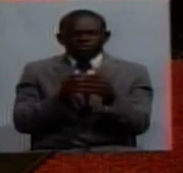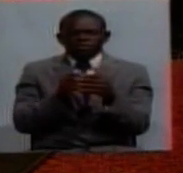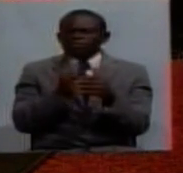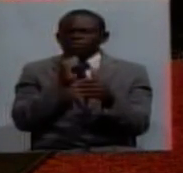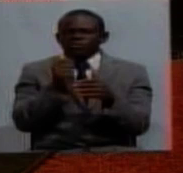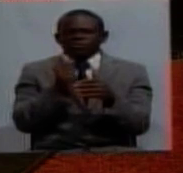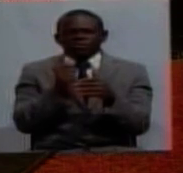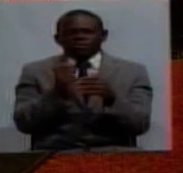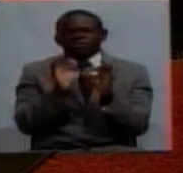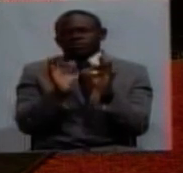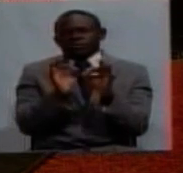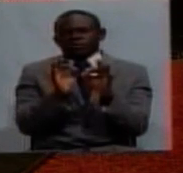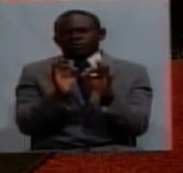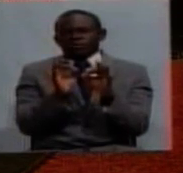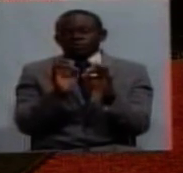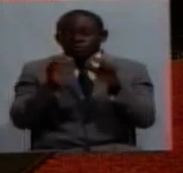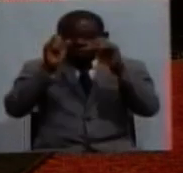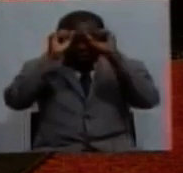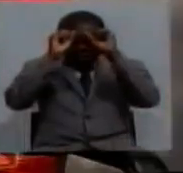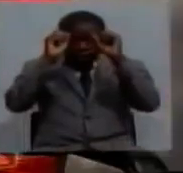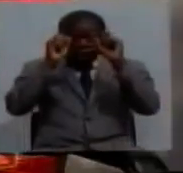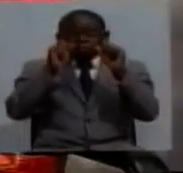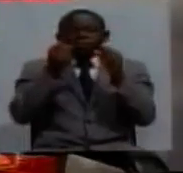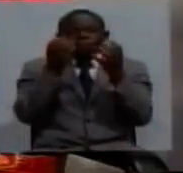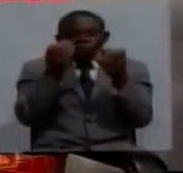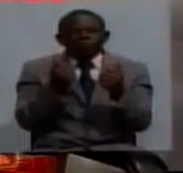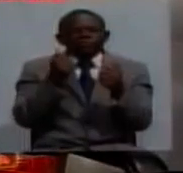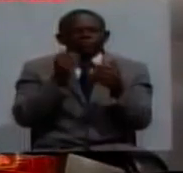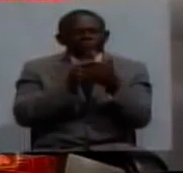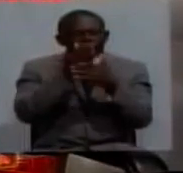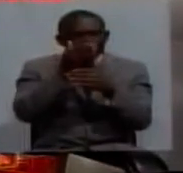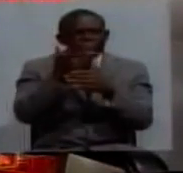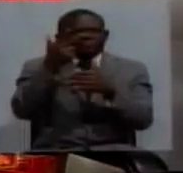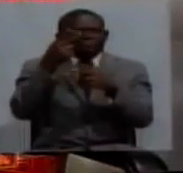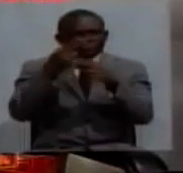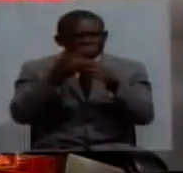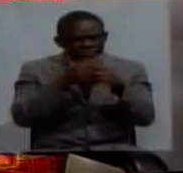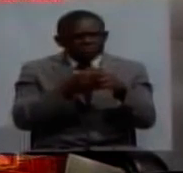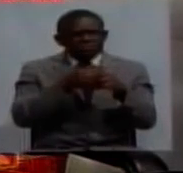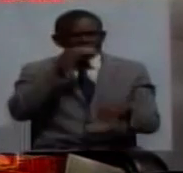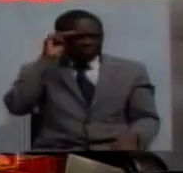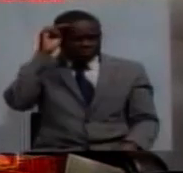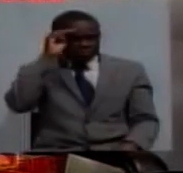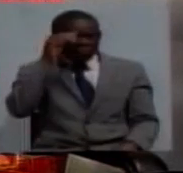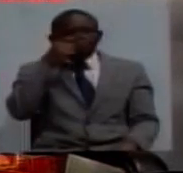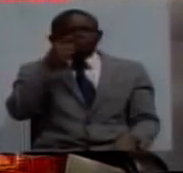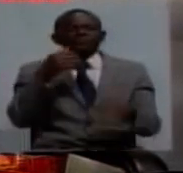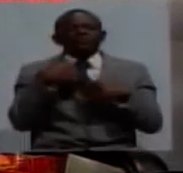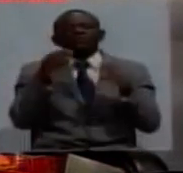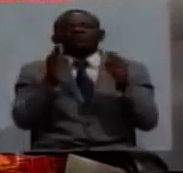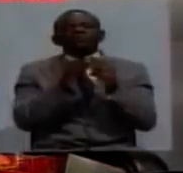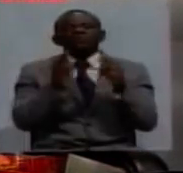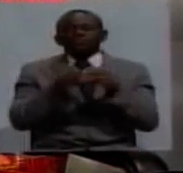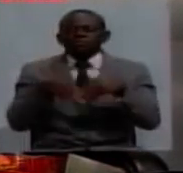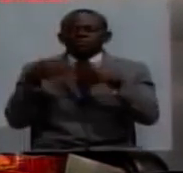calling for quarterly report meetings, and that has put everybody on the spotlight, so to say, in the spotlight